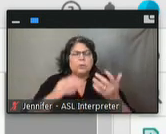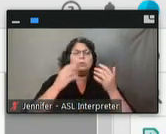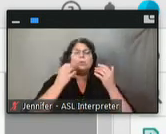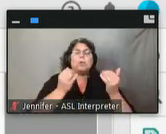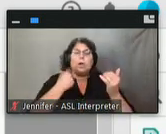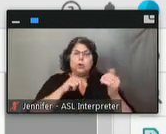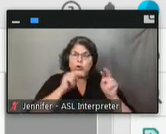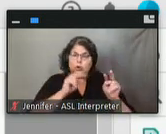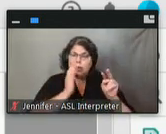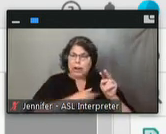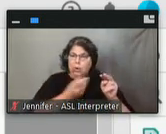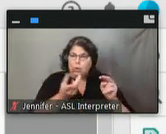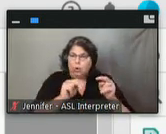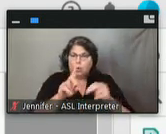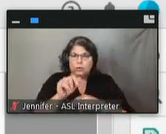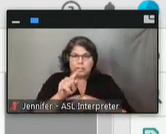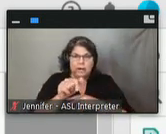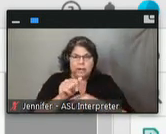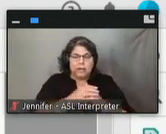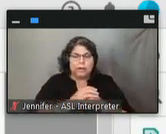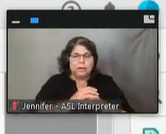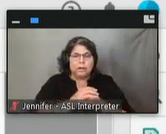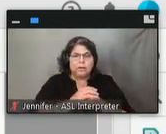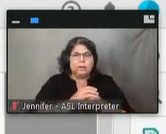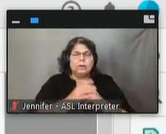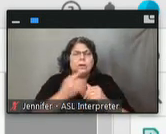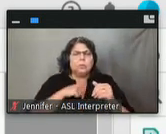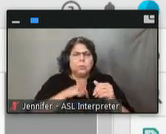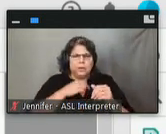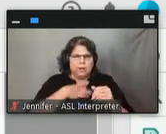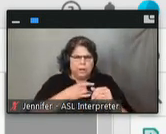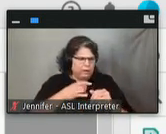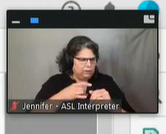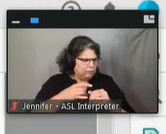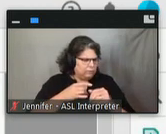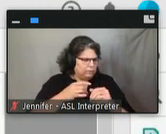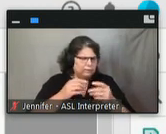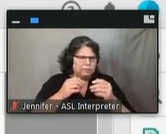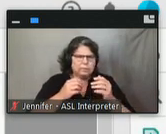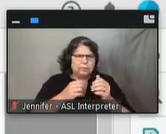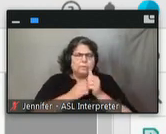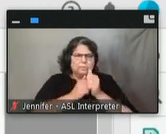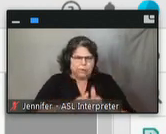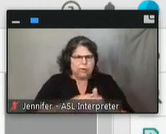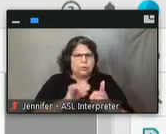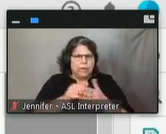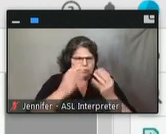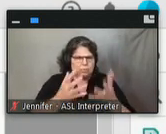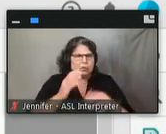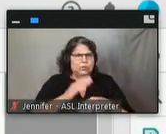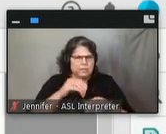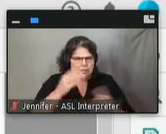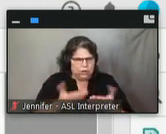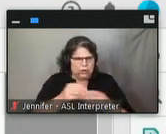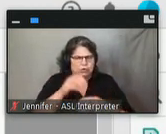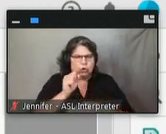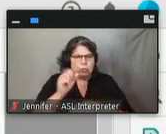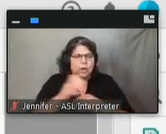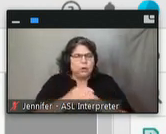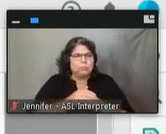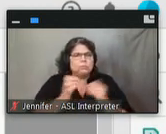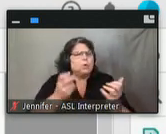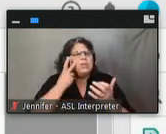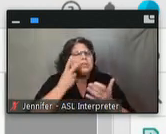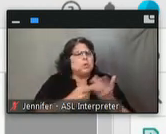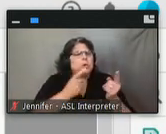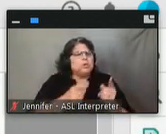As you know, we like to follow data-driven policies and practices here in Sonoma County. So we want to see what's going